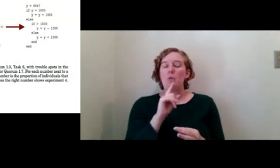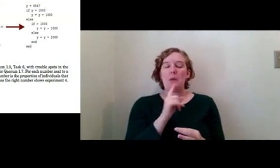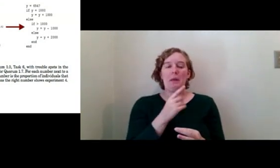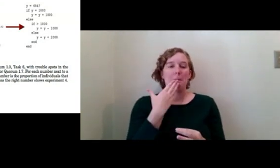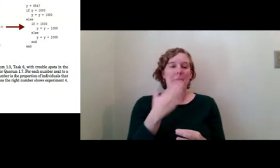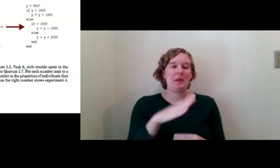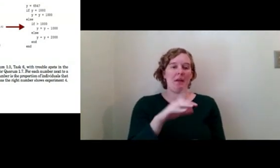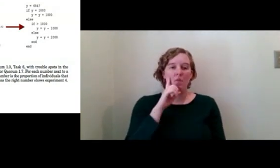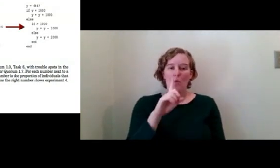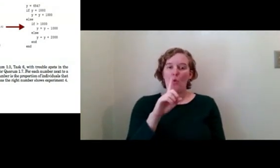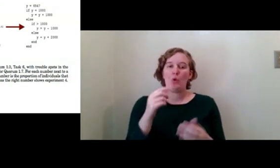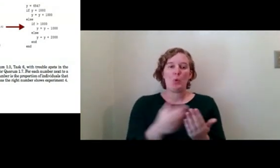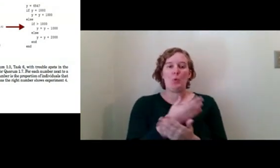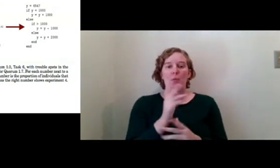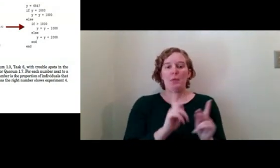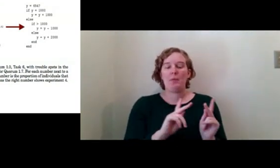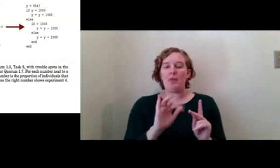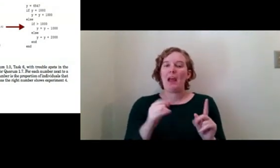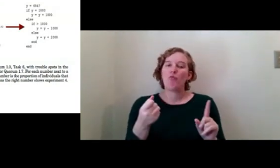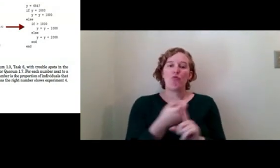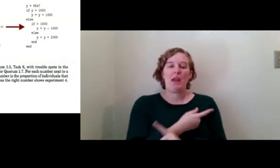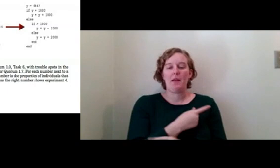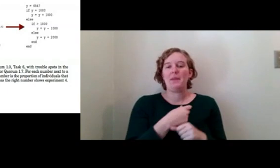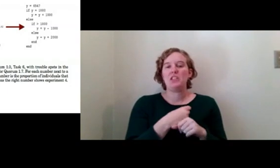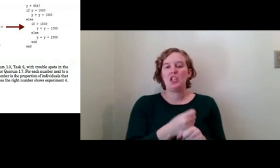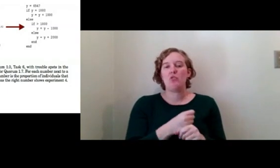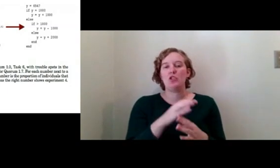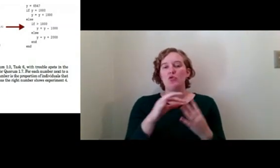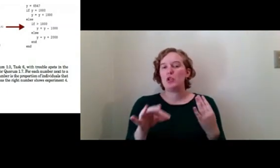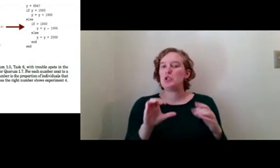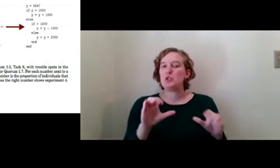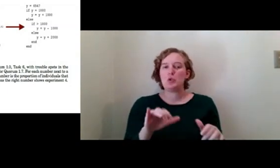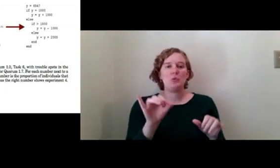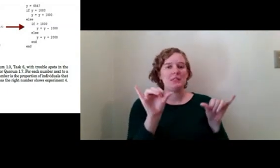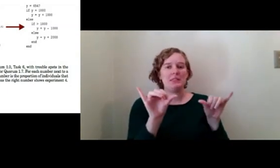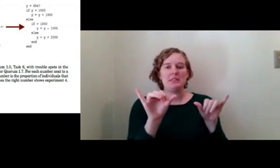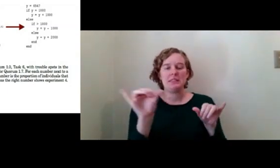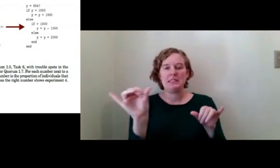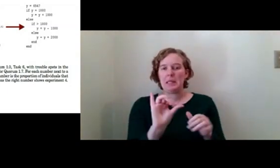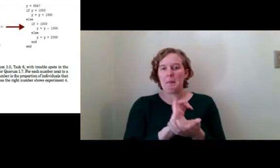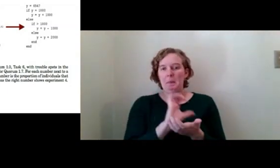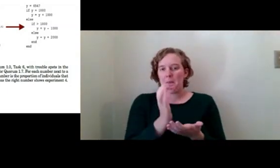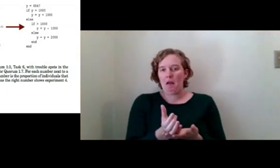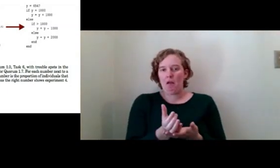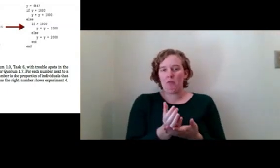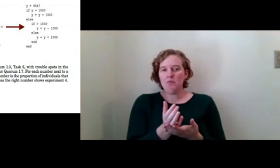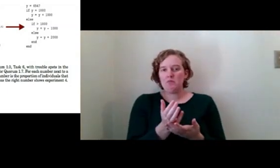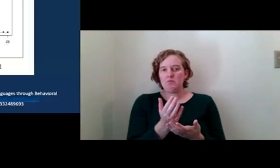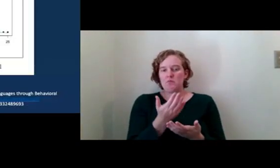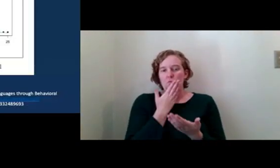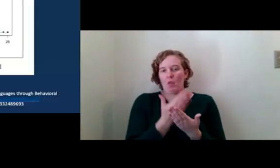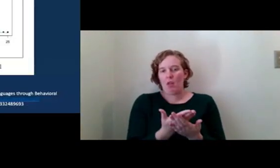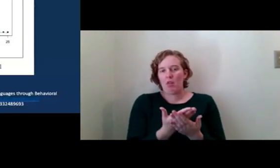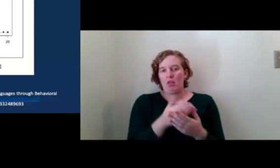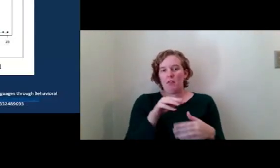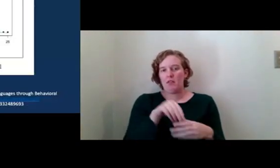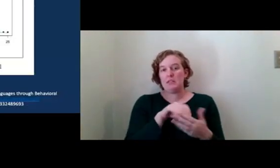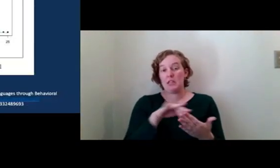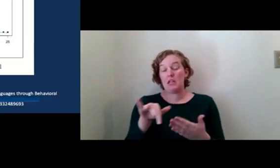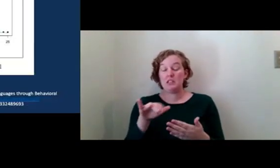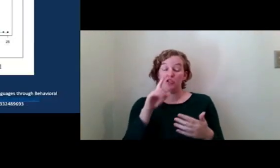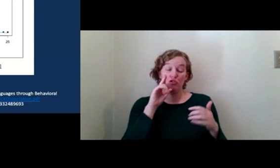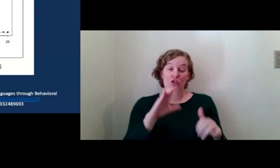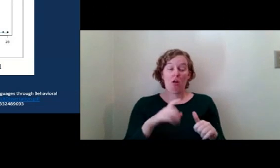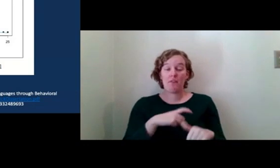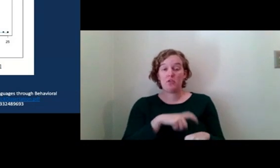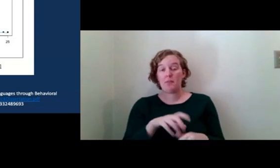that randomly generated choices do just as well in the studies, which was kind of shocking when we first found it. So